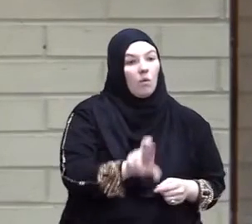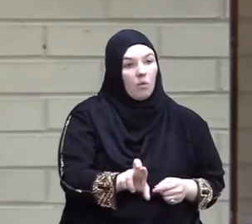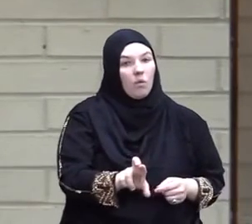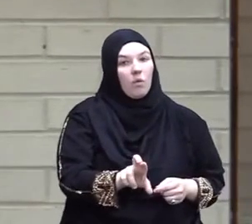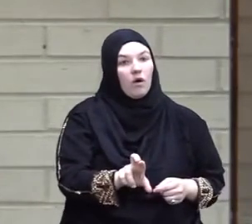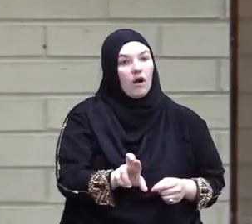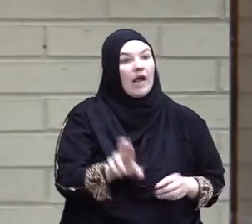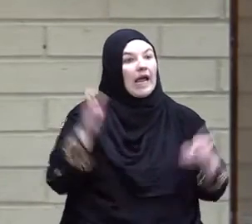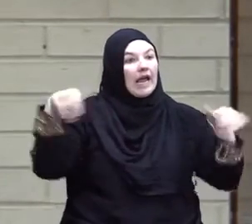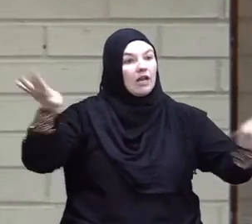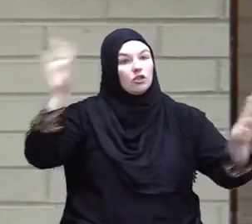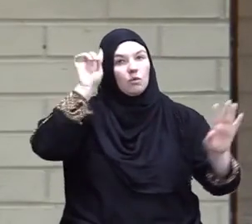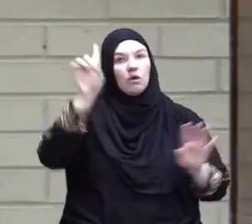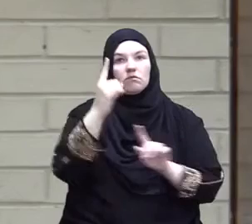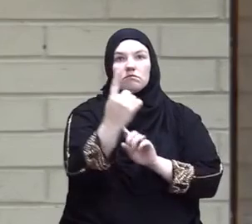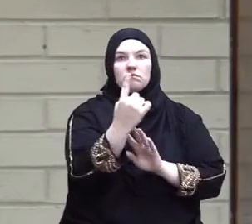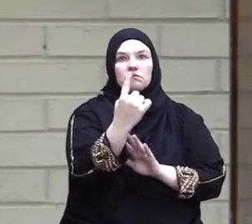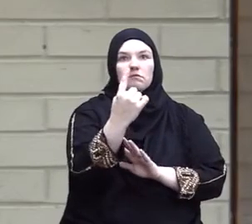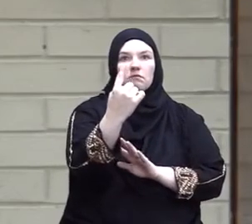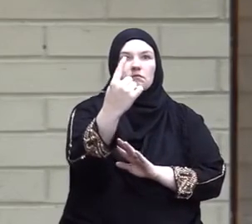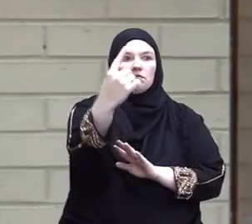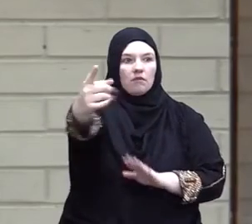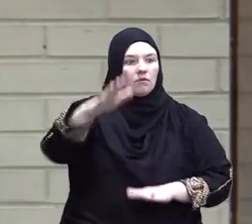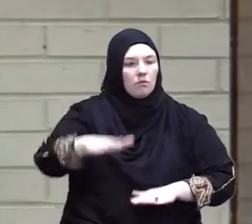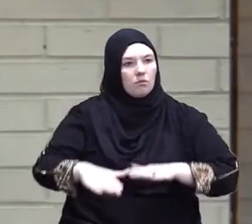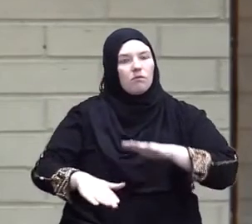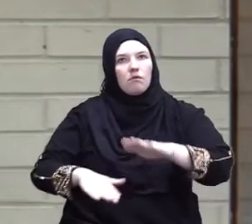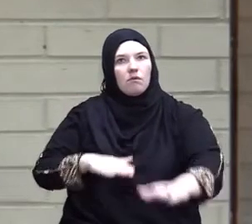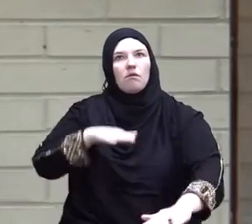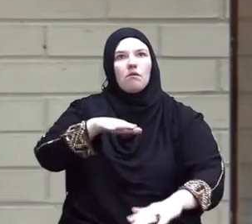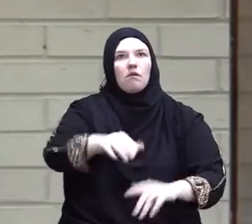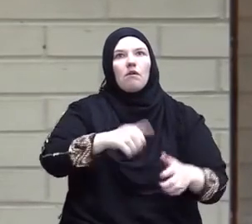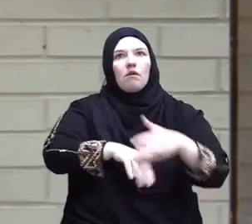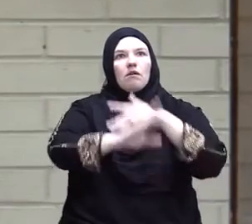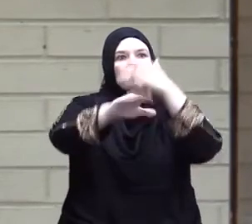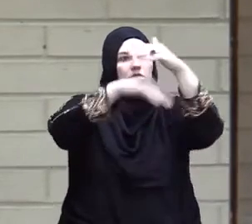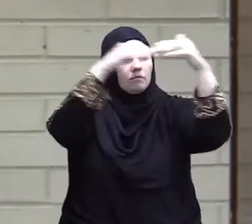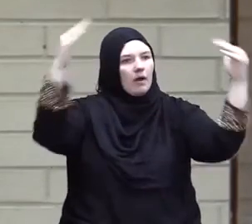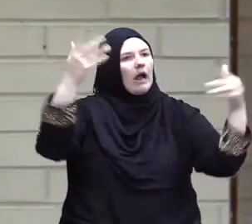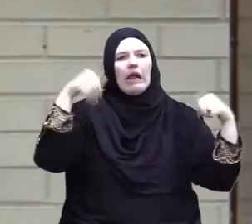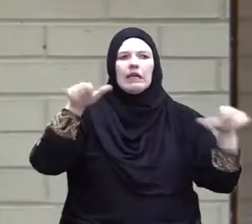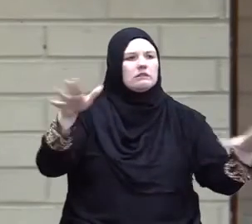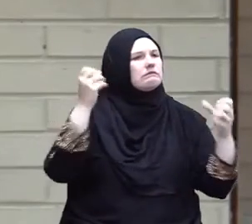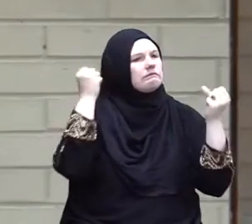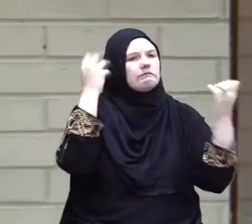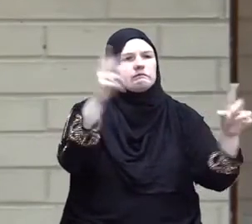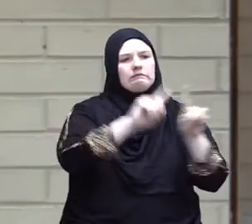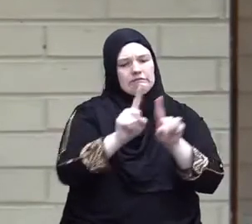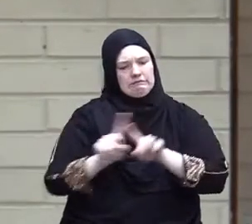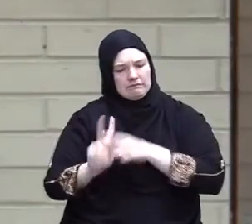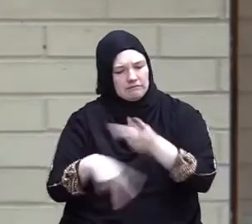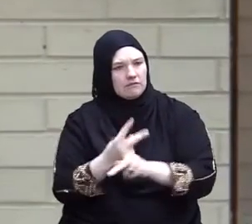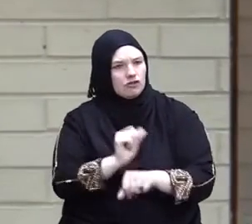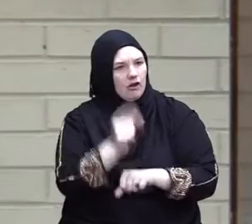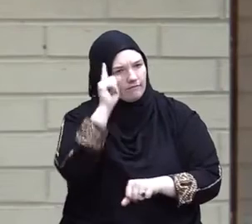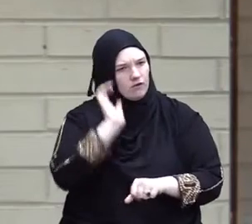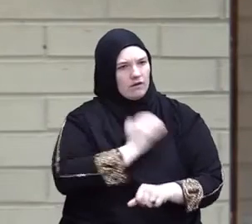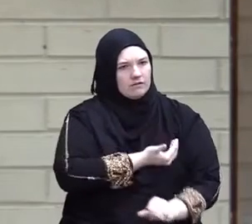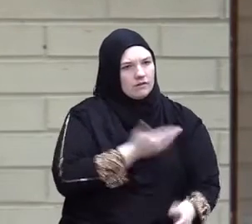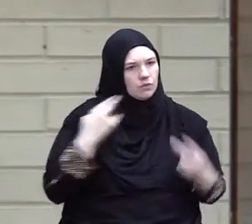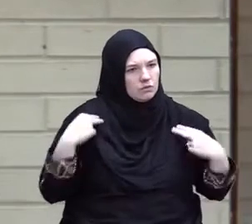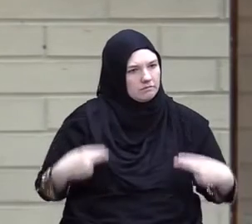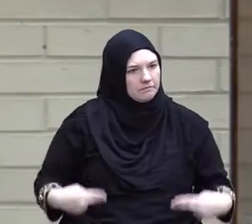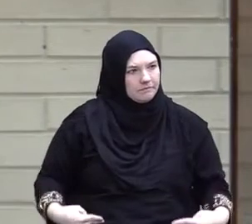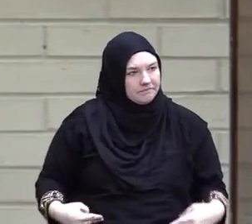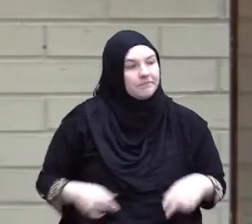believers into paradise. So they have lots of functions. They have lots of functions. They also